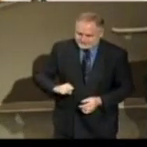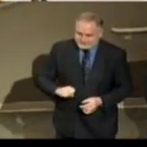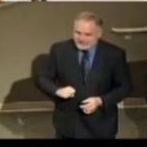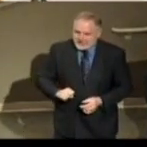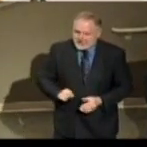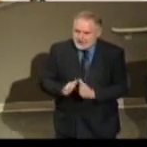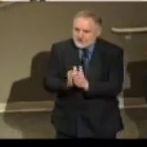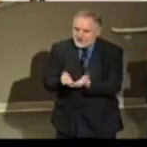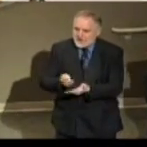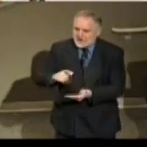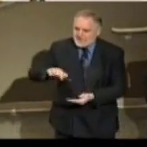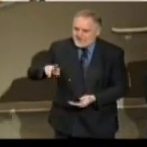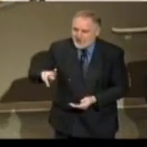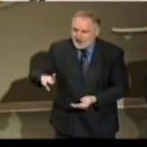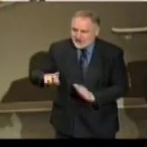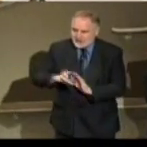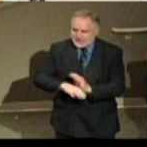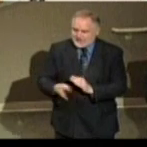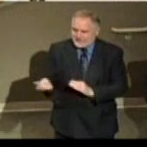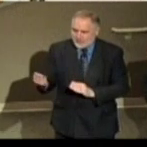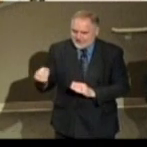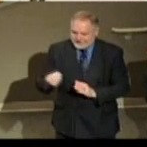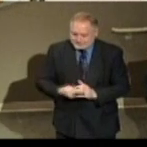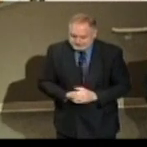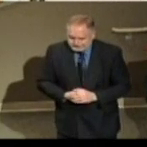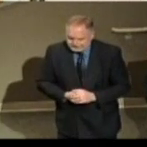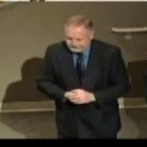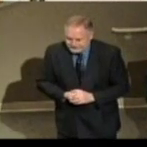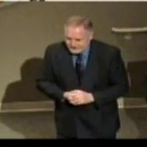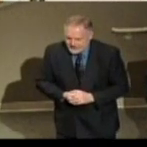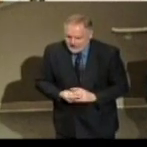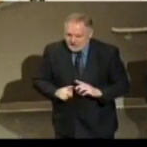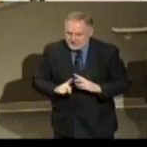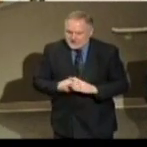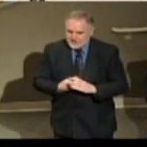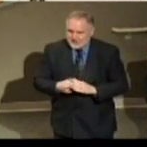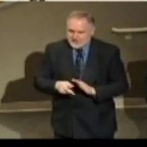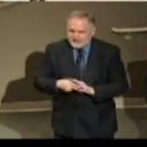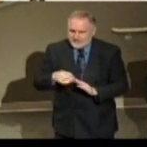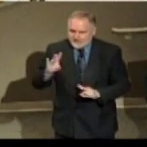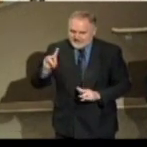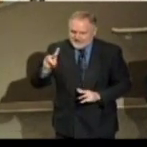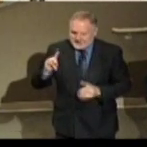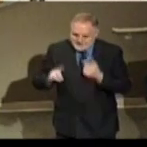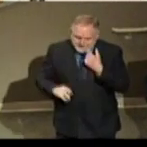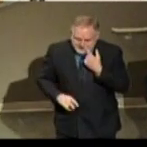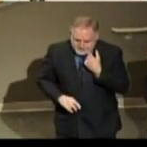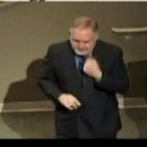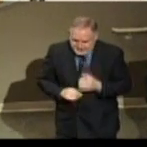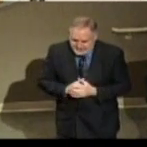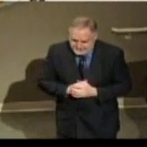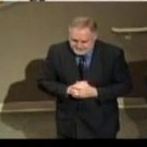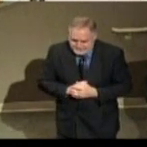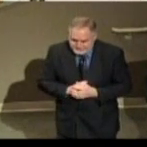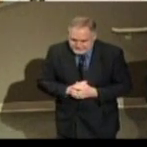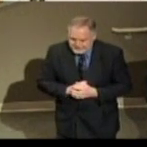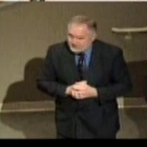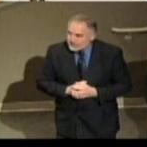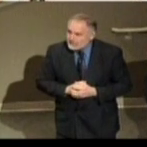The book of Mark, chapter 14, starting at verse 17.